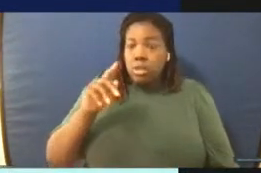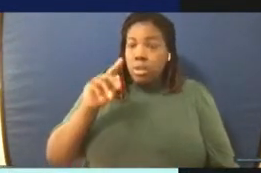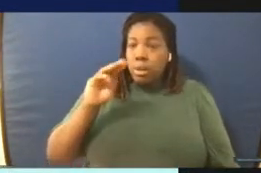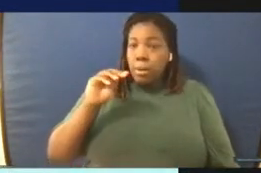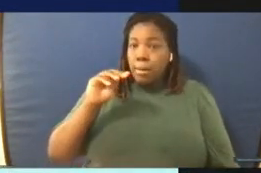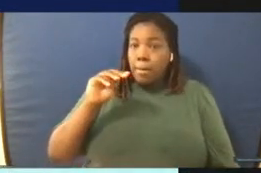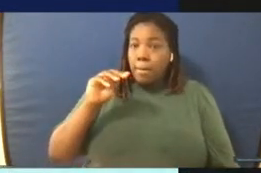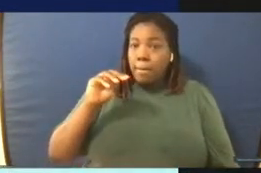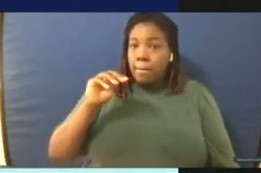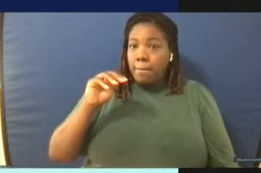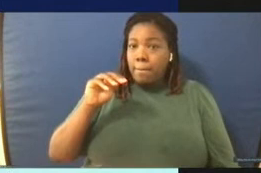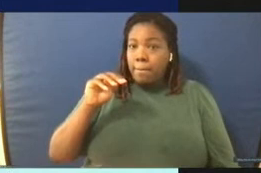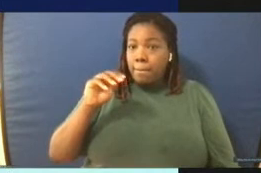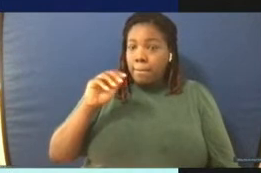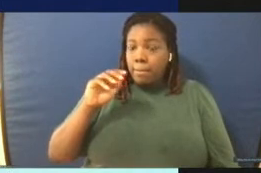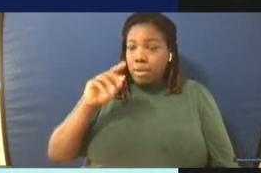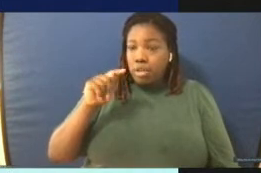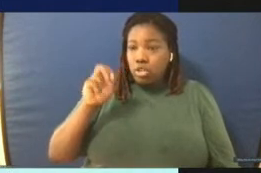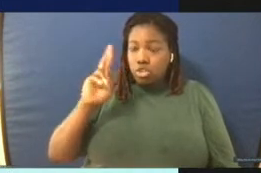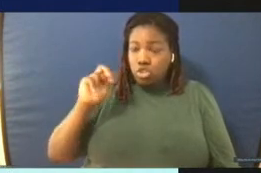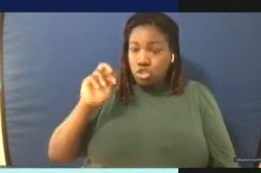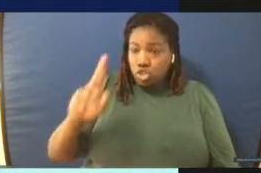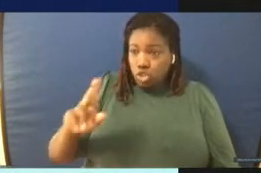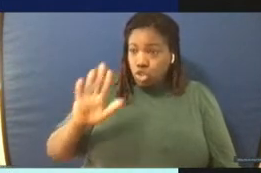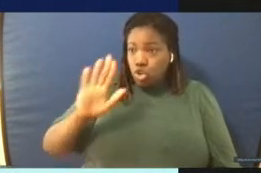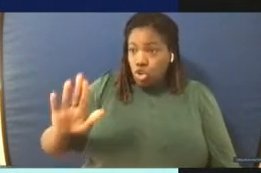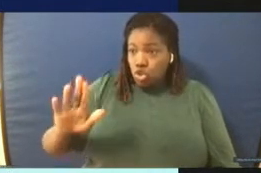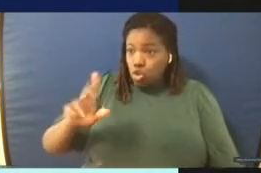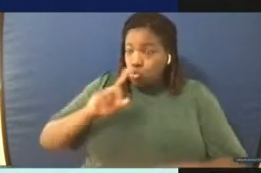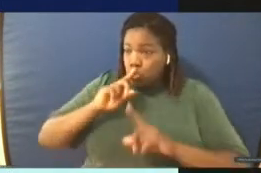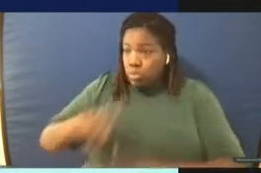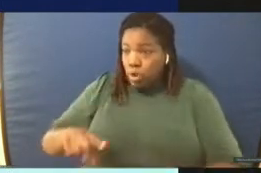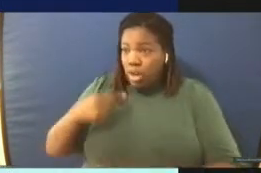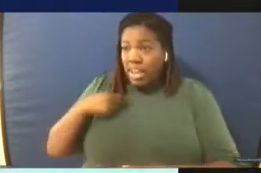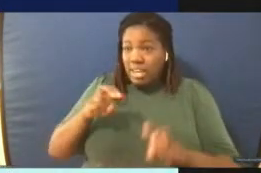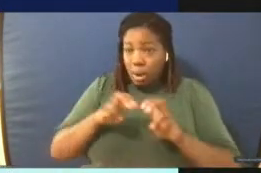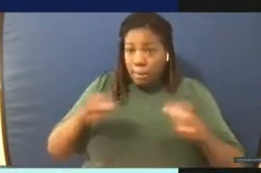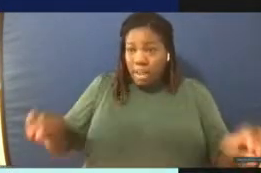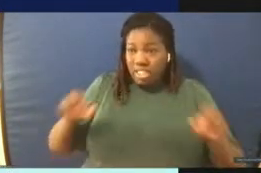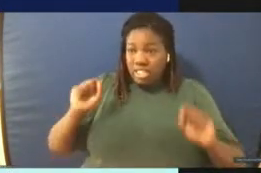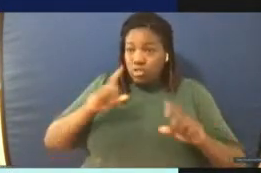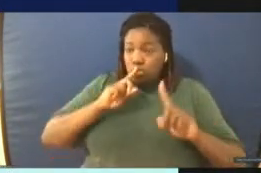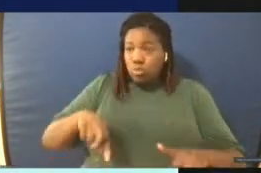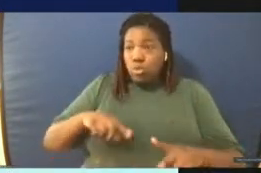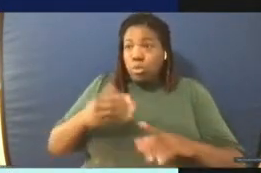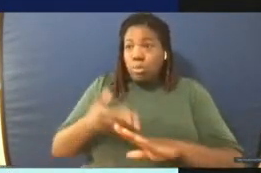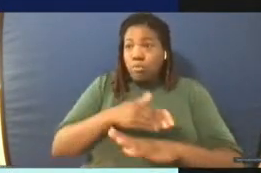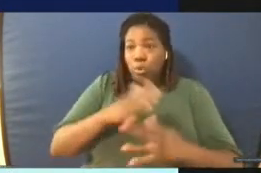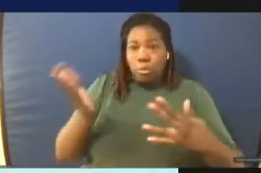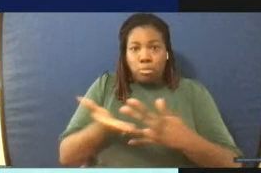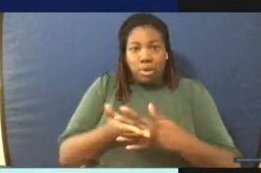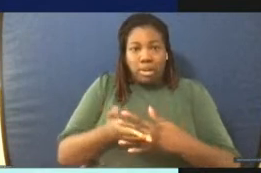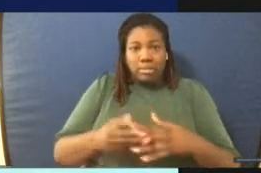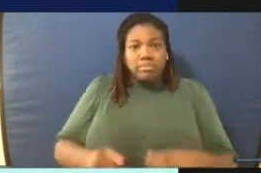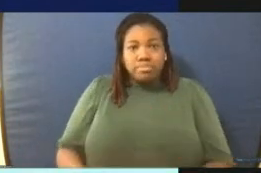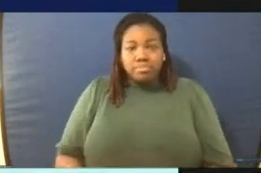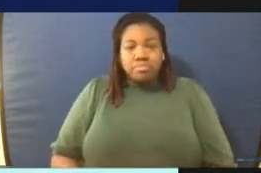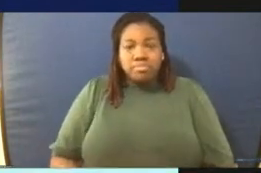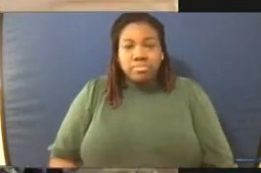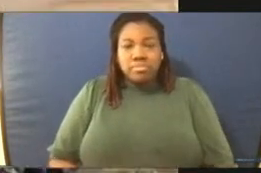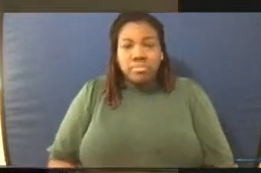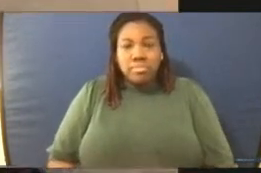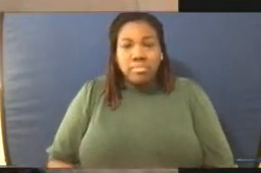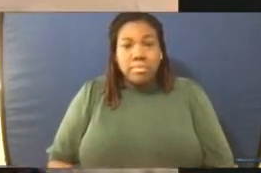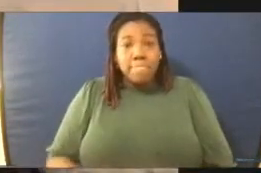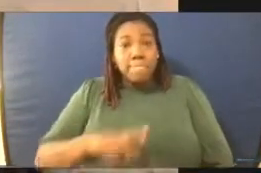Mr. Joseph, you, and then we'll give our panelists a chance to respond to both of those before we break. Ms. Turner, thank you. My